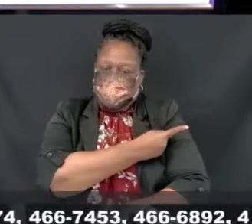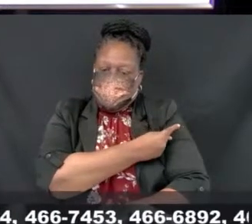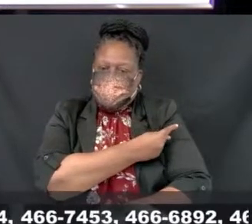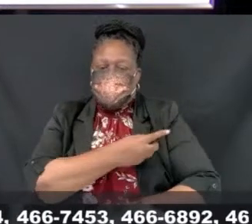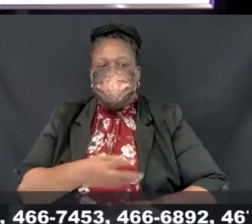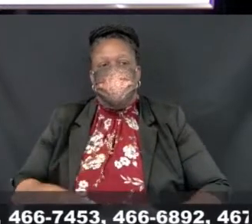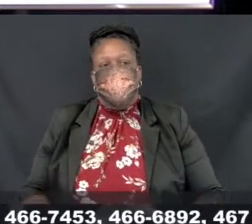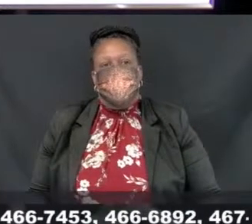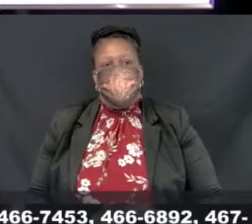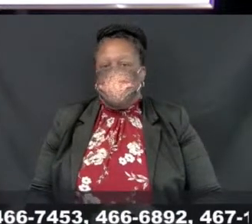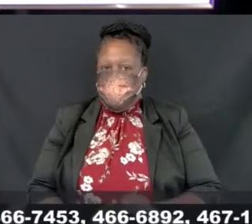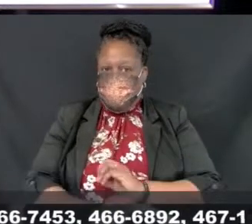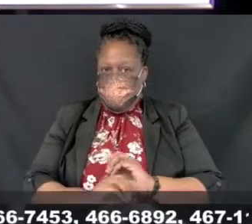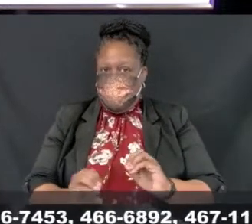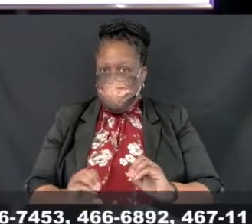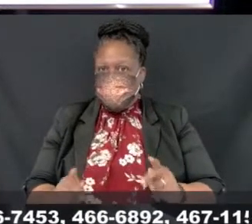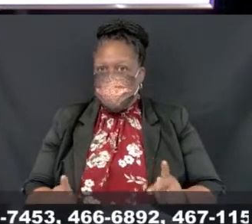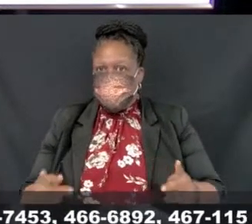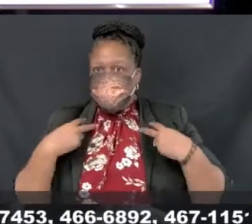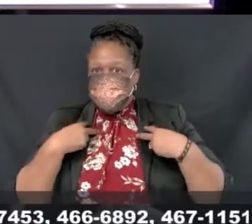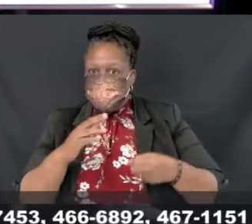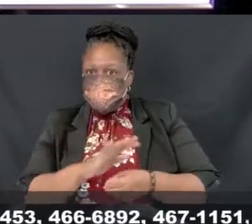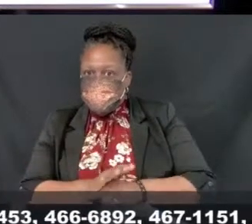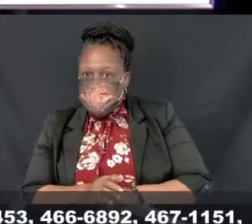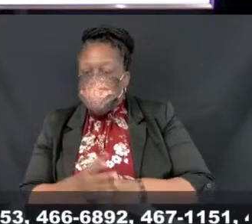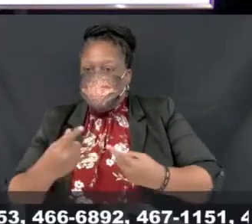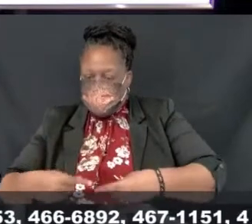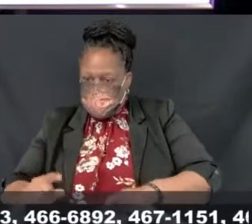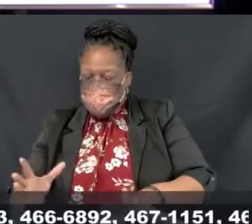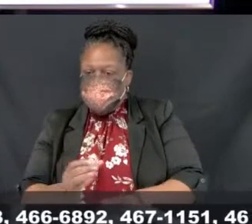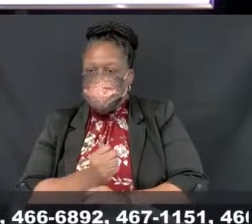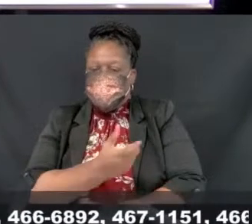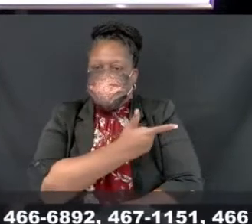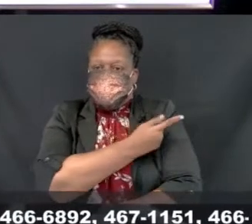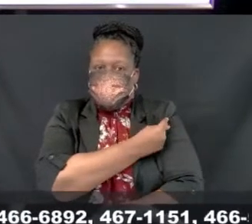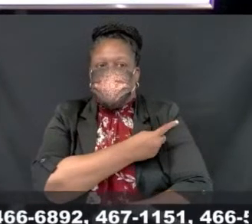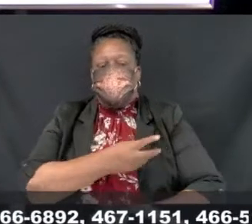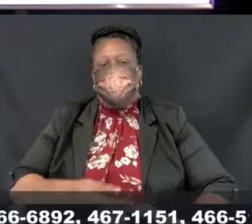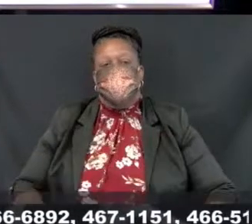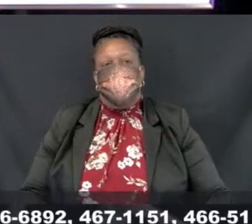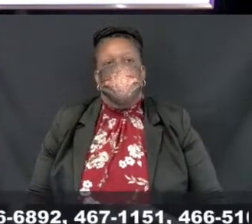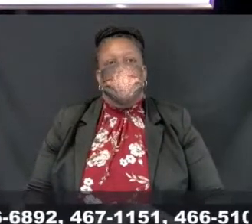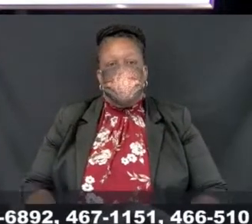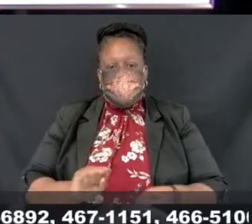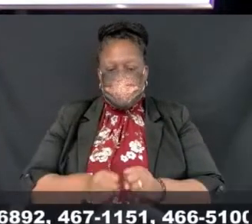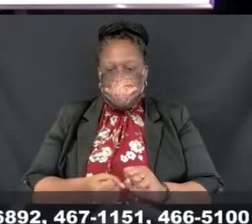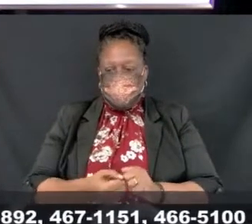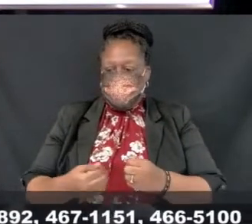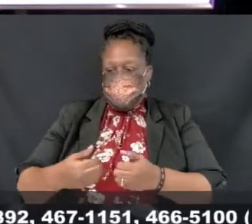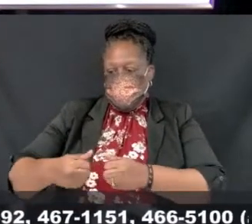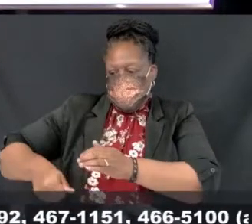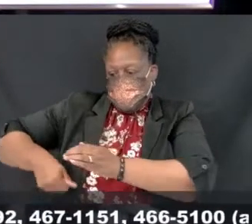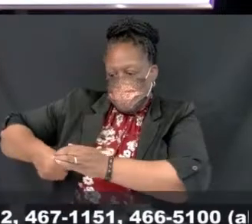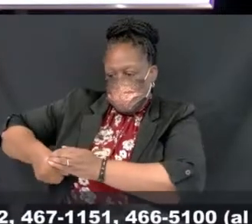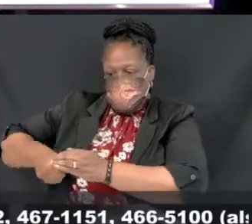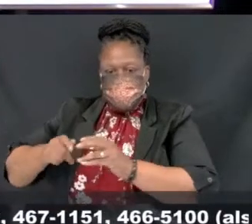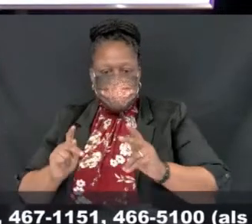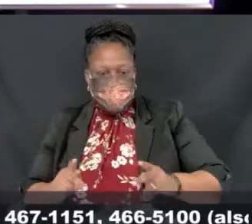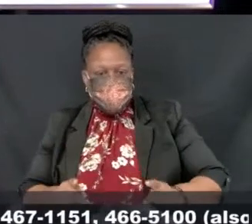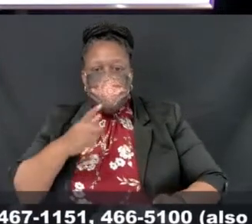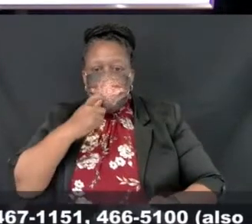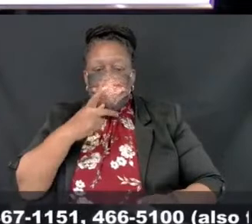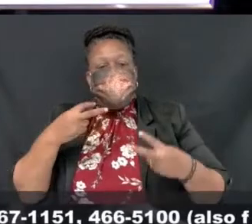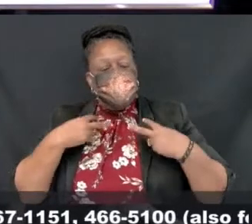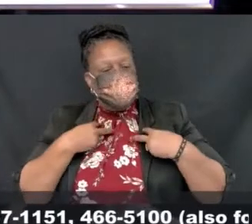COVID-free. The 4th and final leg was to vaccinate a significant proportion of the population to get us to an immunity